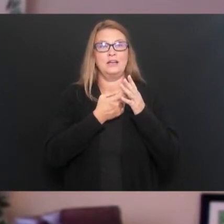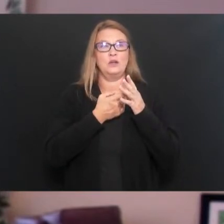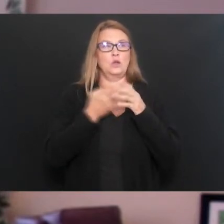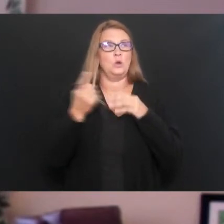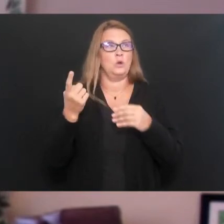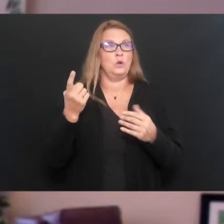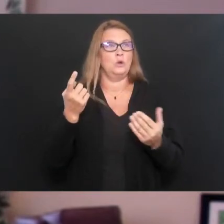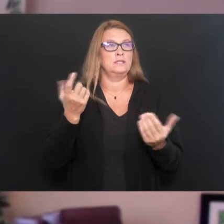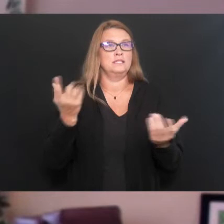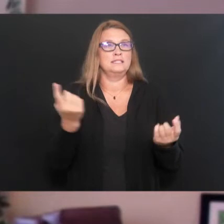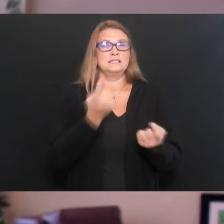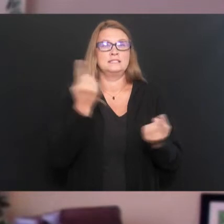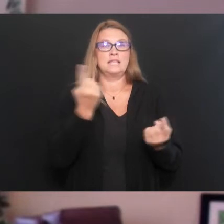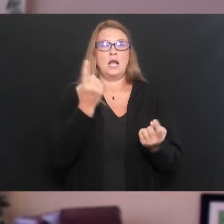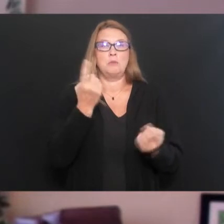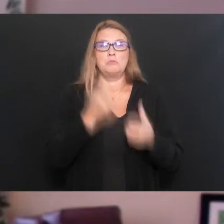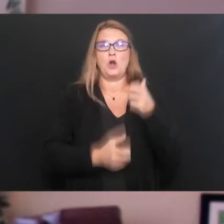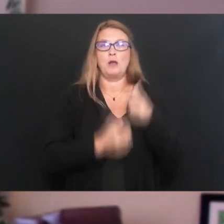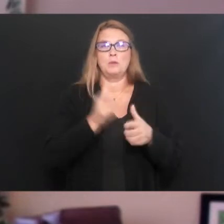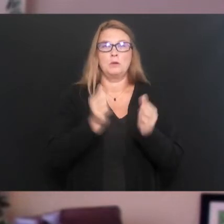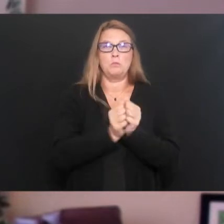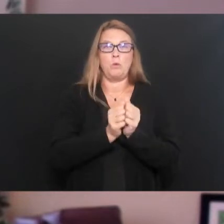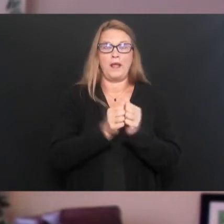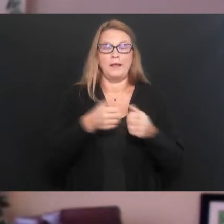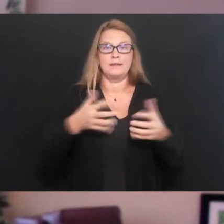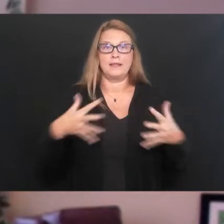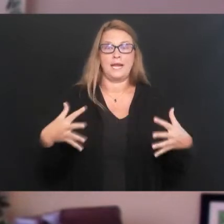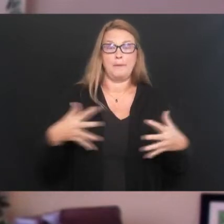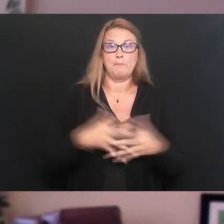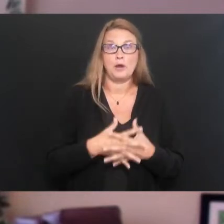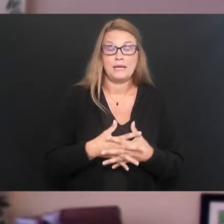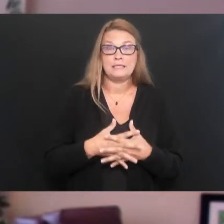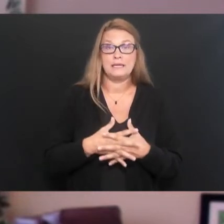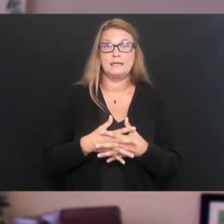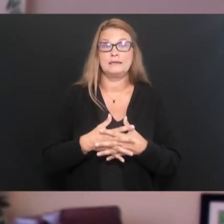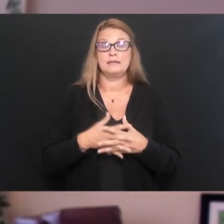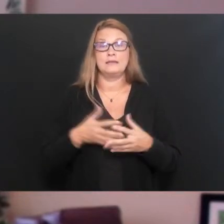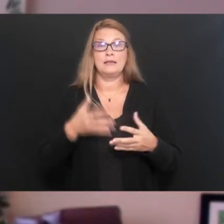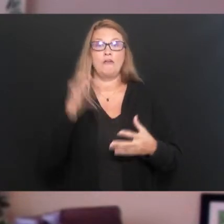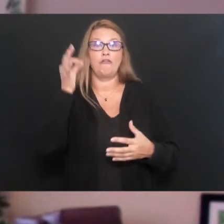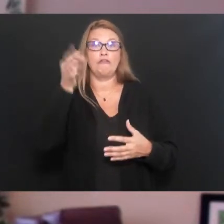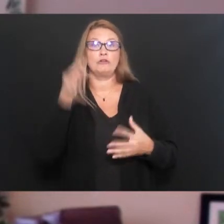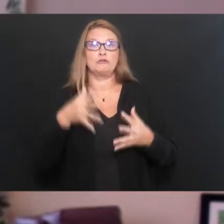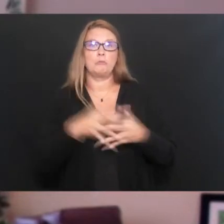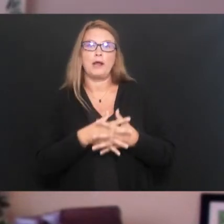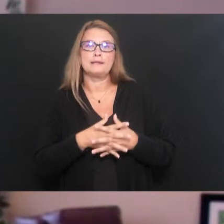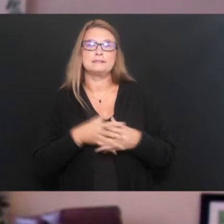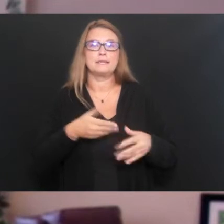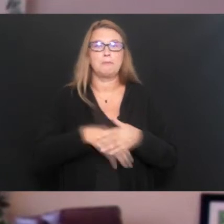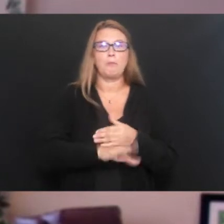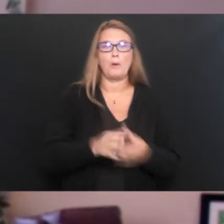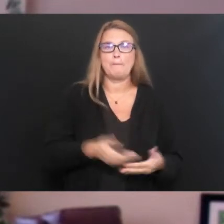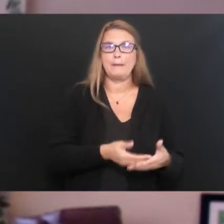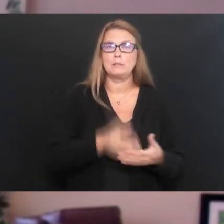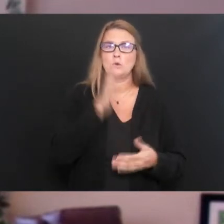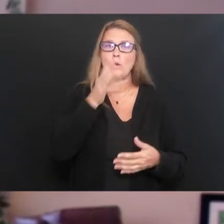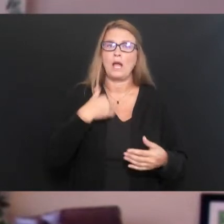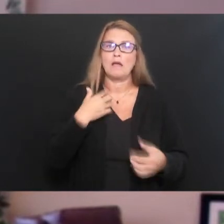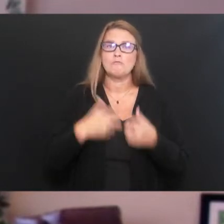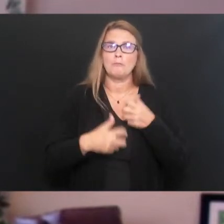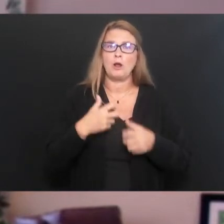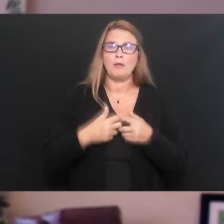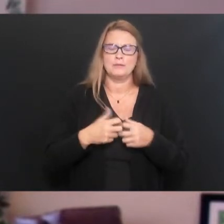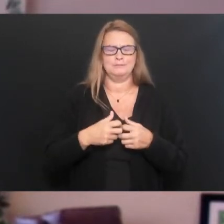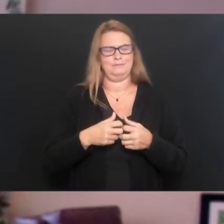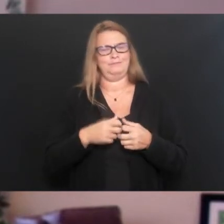be some problem with fertility and with having babies or pregnancy. And now it's very clear that all